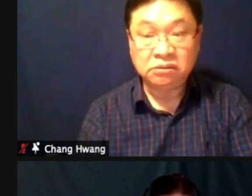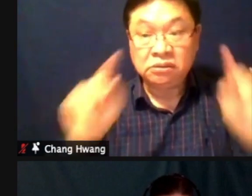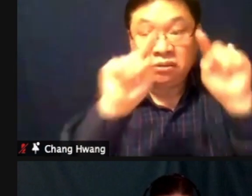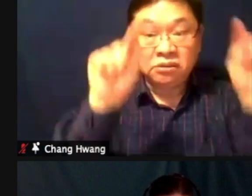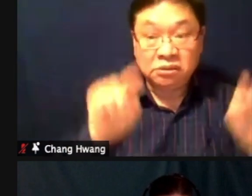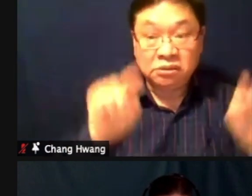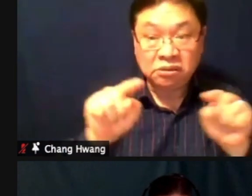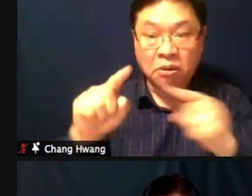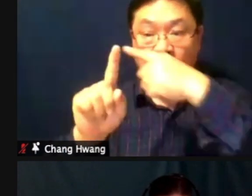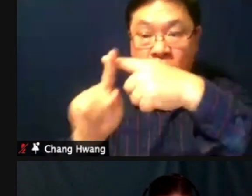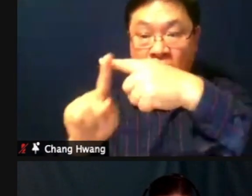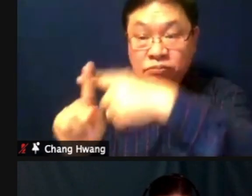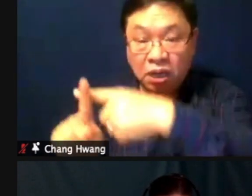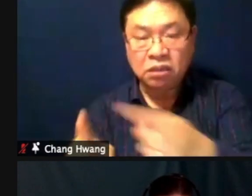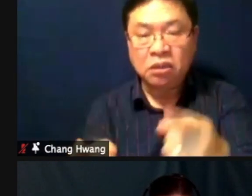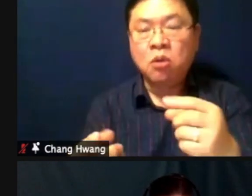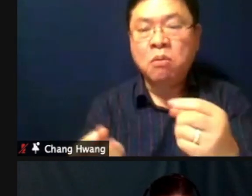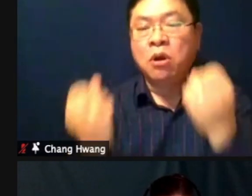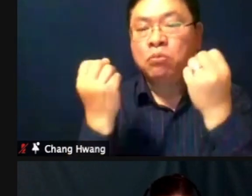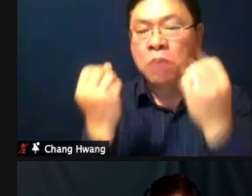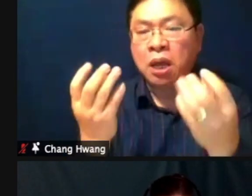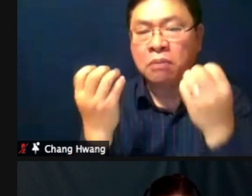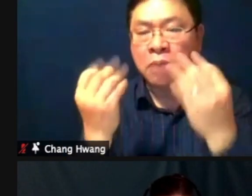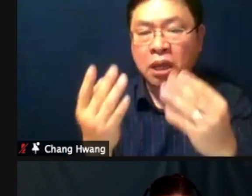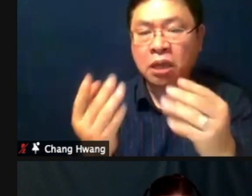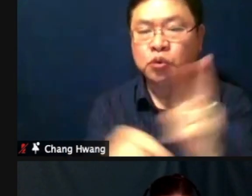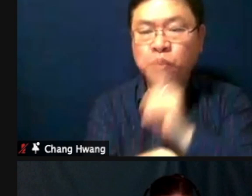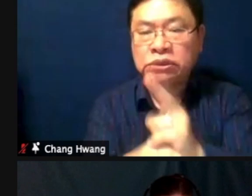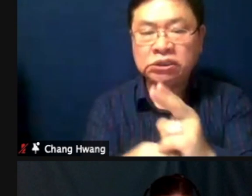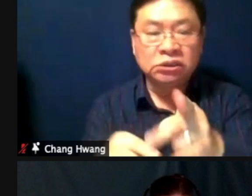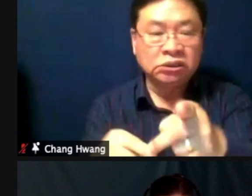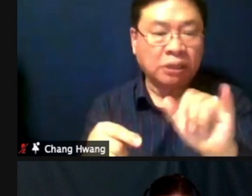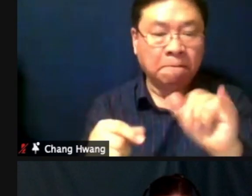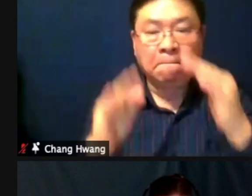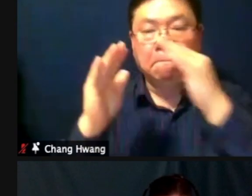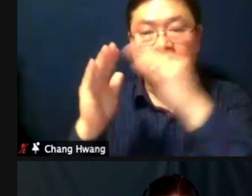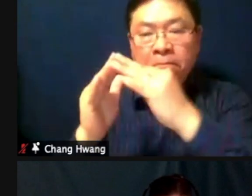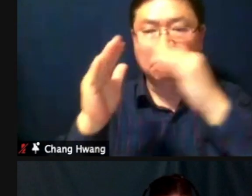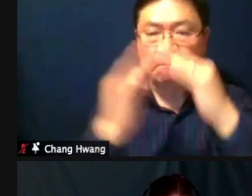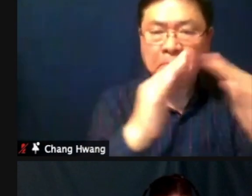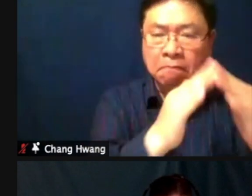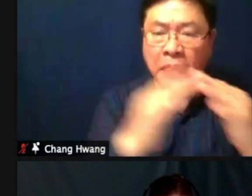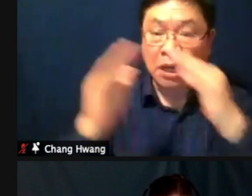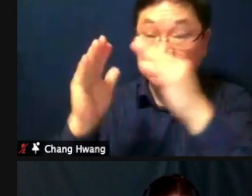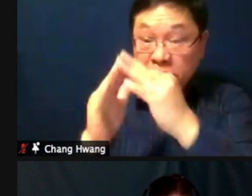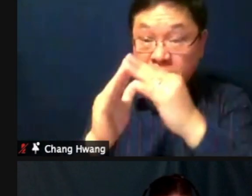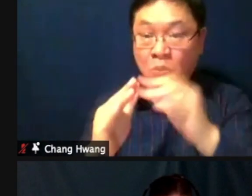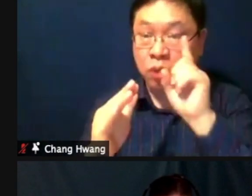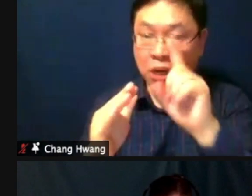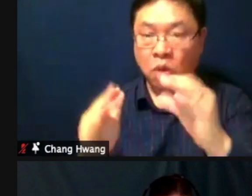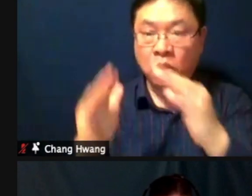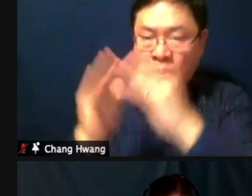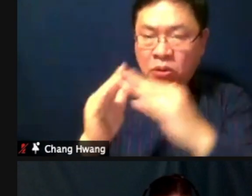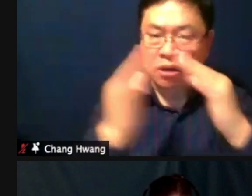So that minus is shown to indicate that there is a greater description required than one word to convey the meaning of that